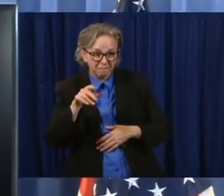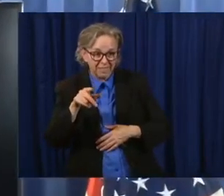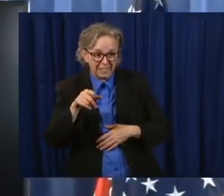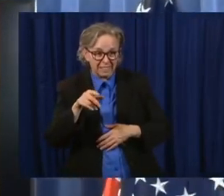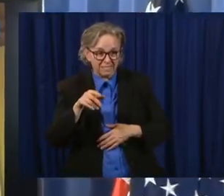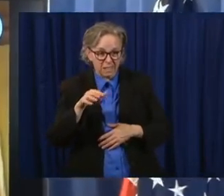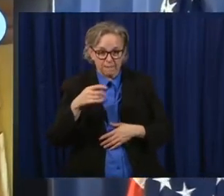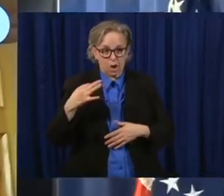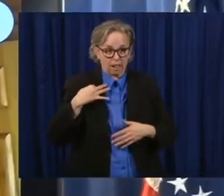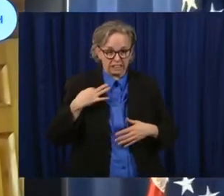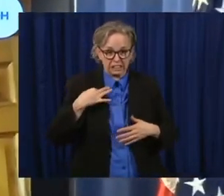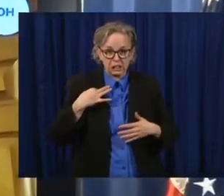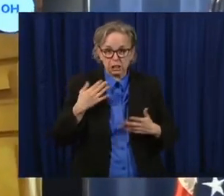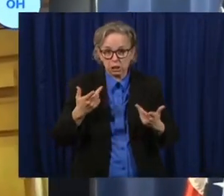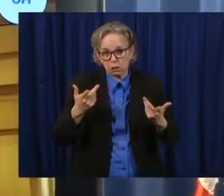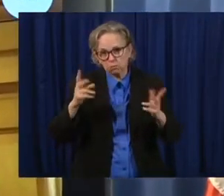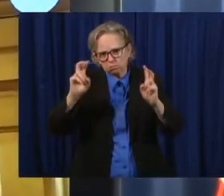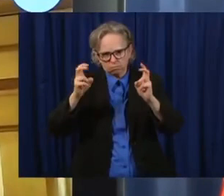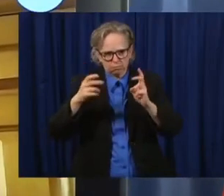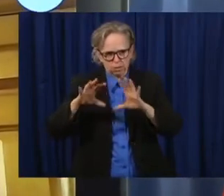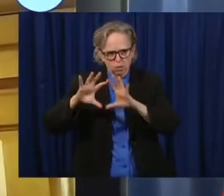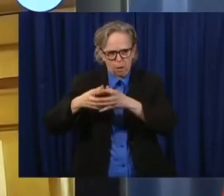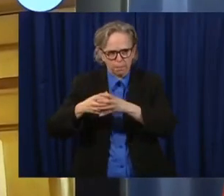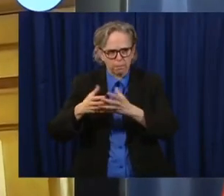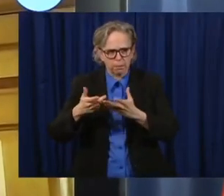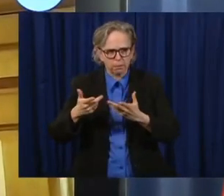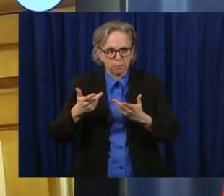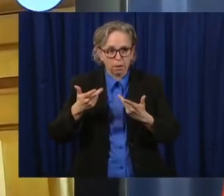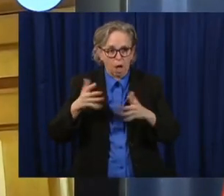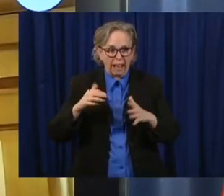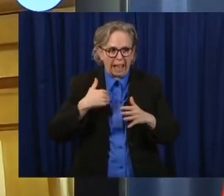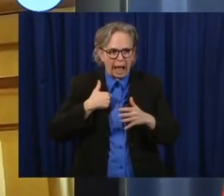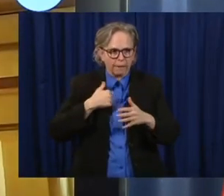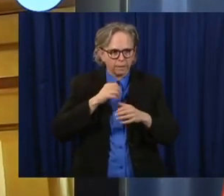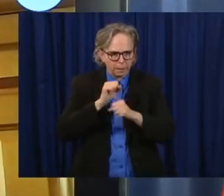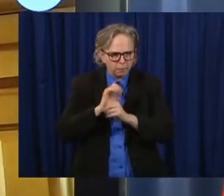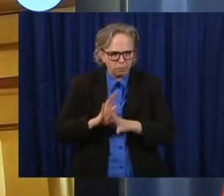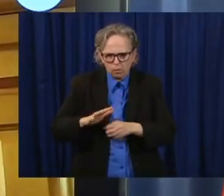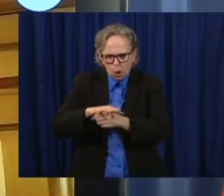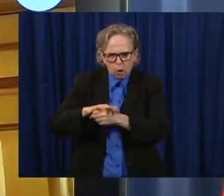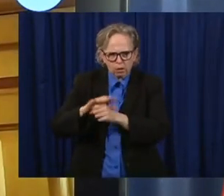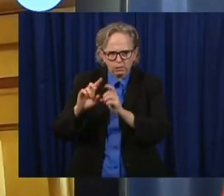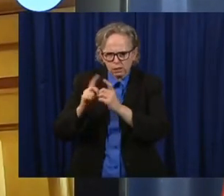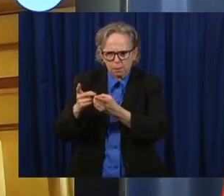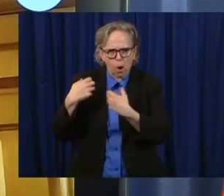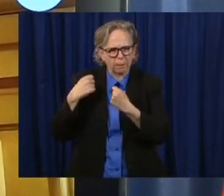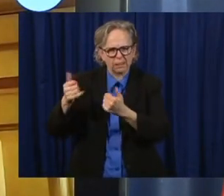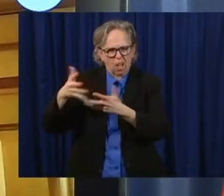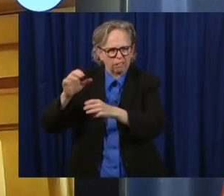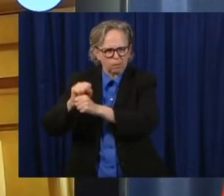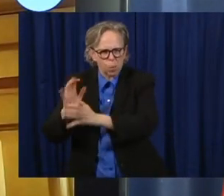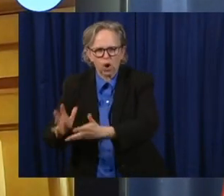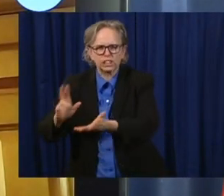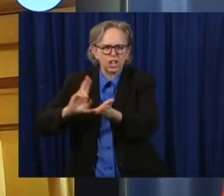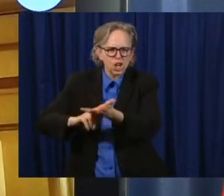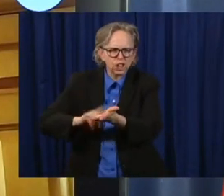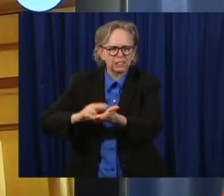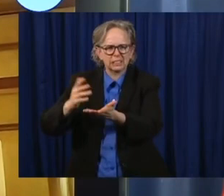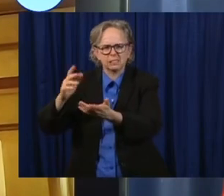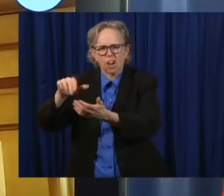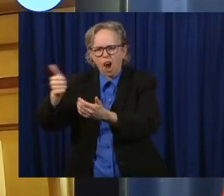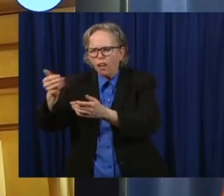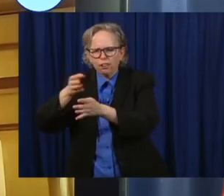And again, this is to augment the force that already exists, which includes nurses, other health